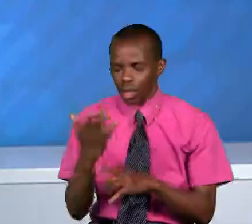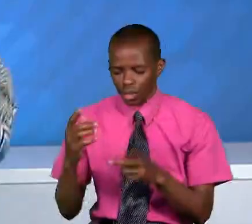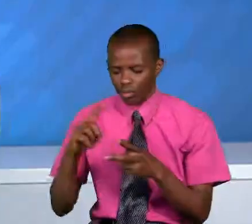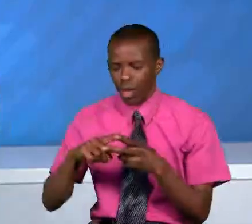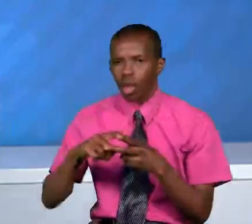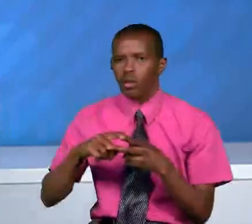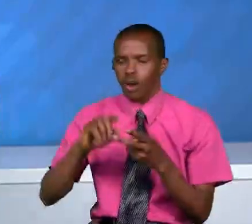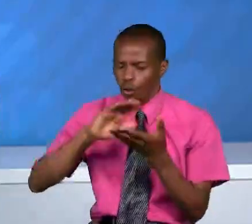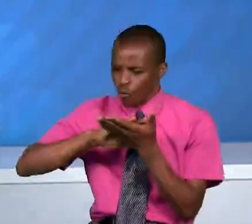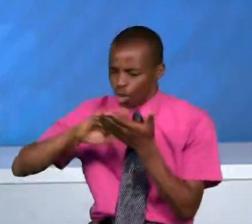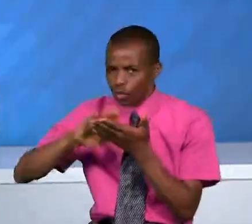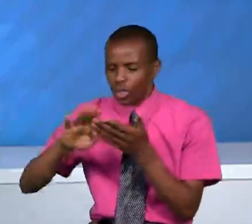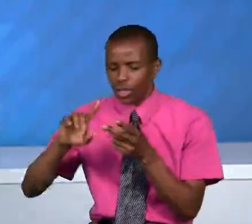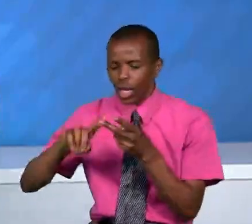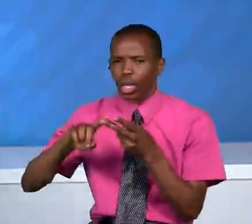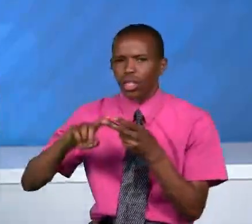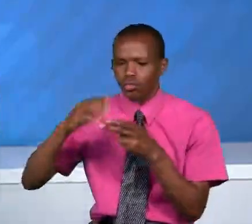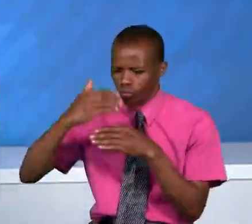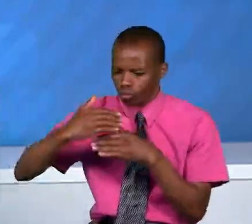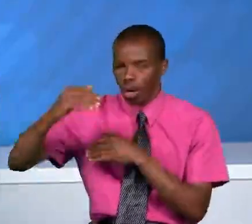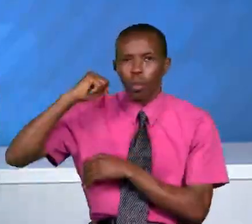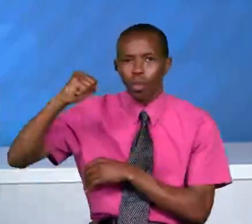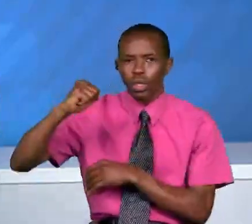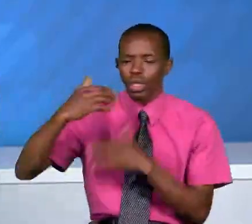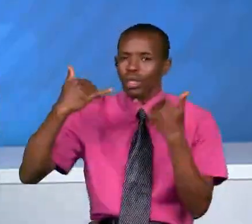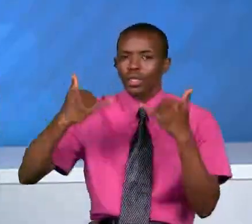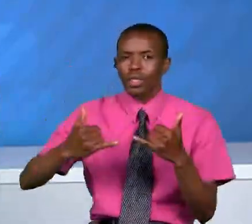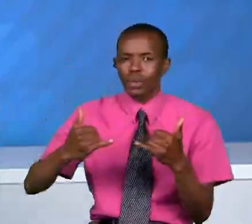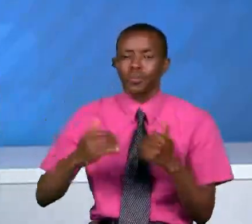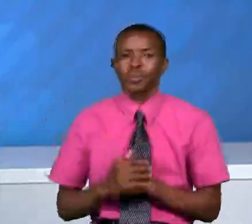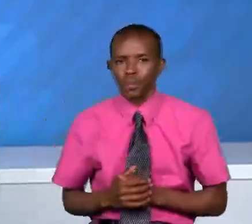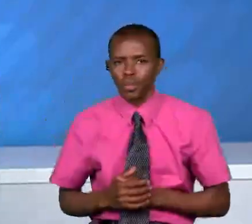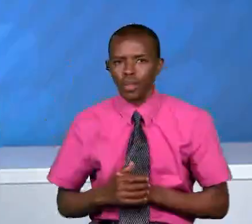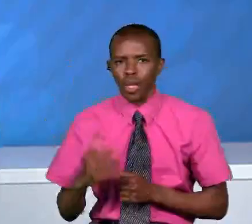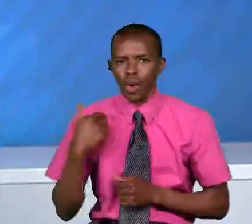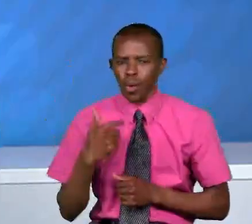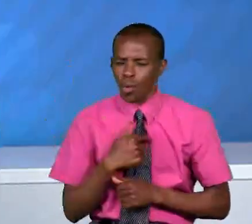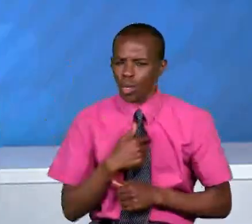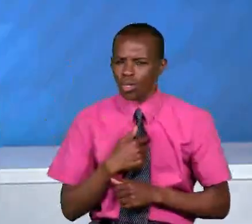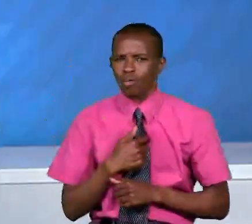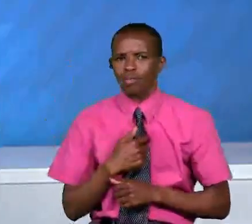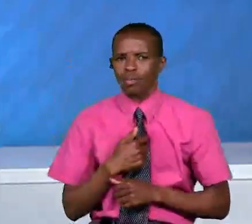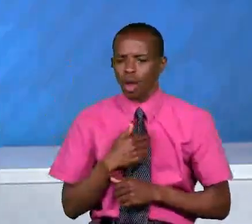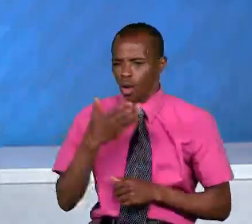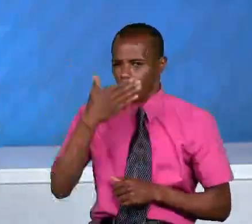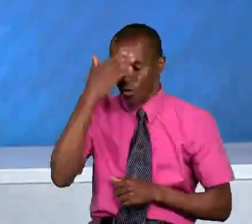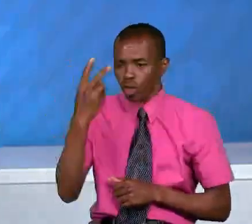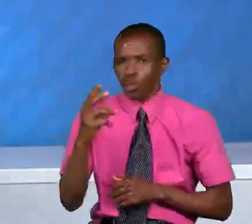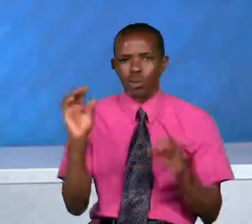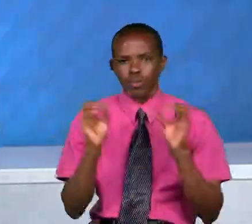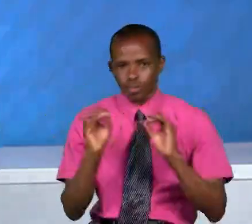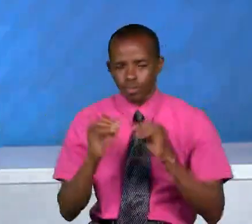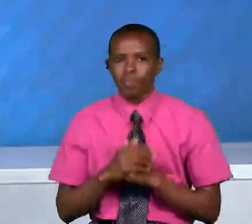and there's the moving forward politically, which probably at this point we would kind of divorce the two. Because what we need is to